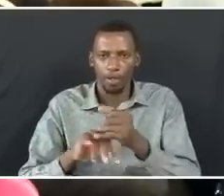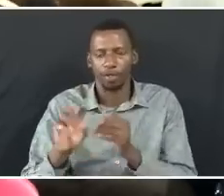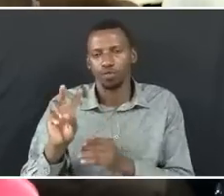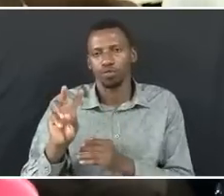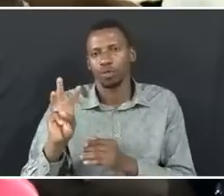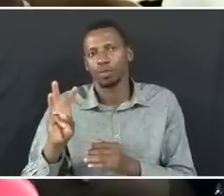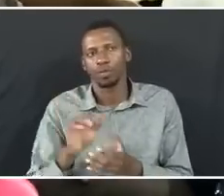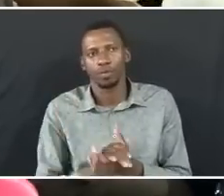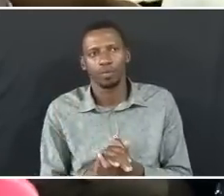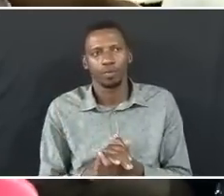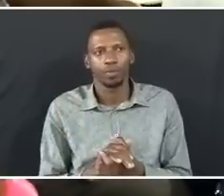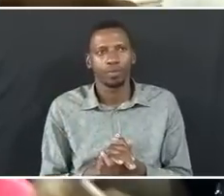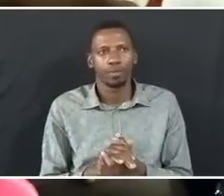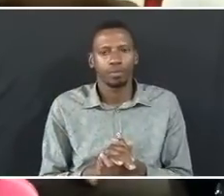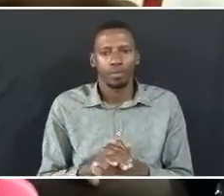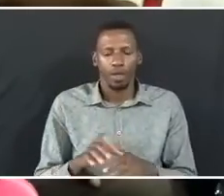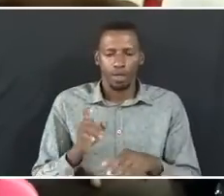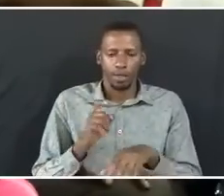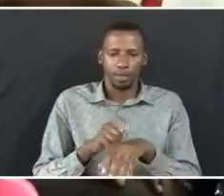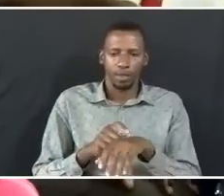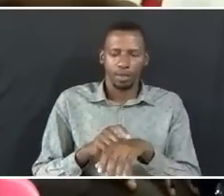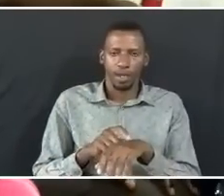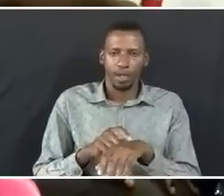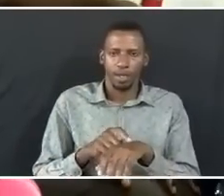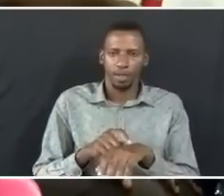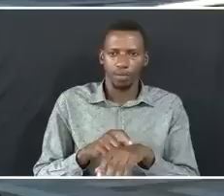Flattered with her new position.